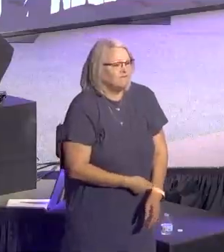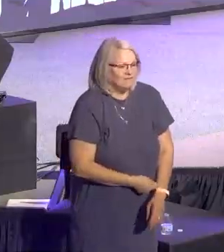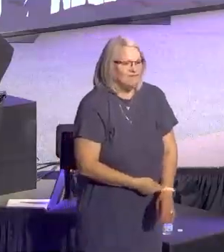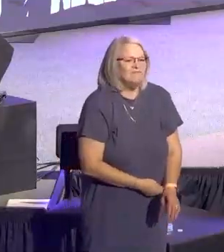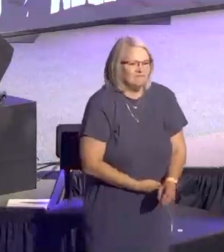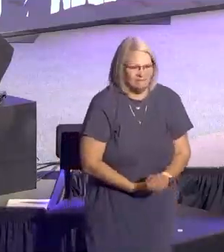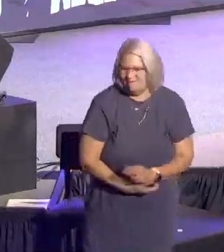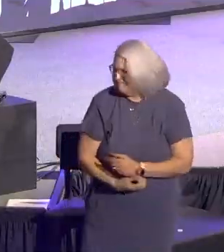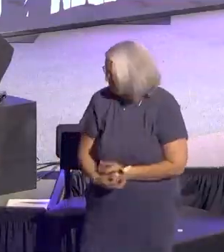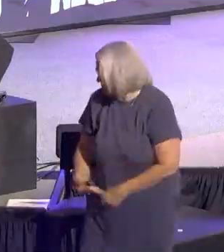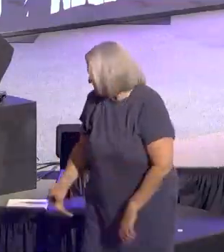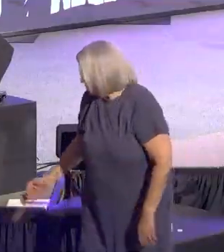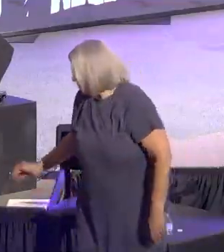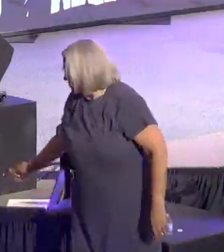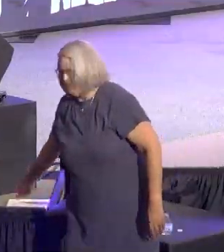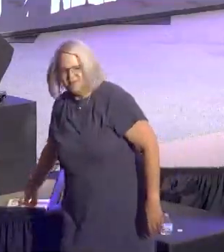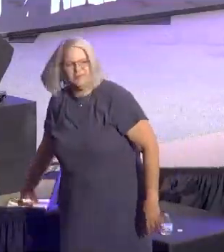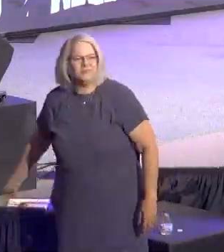Grace.